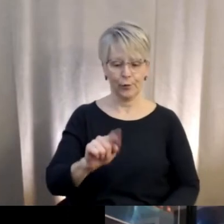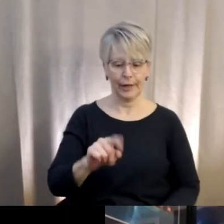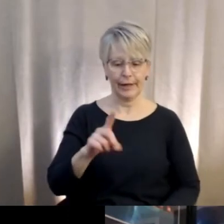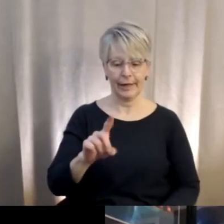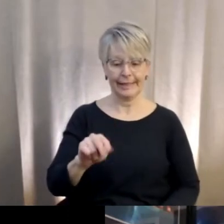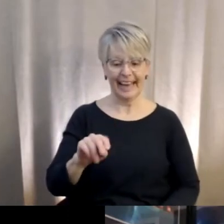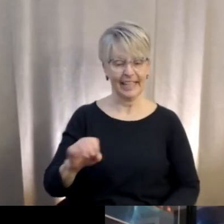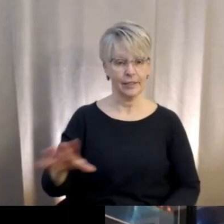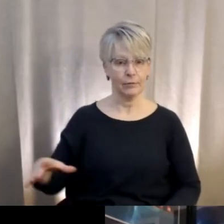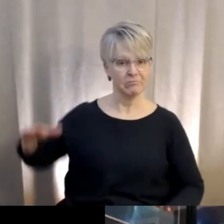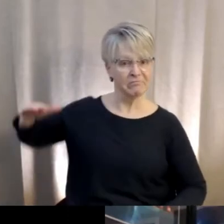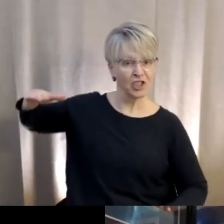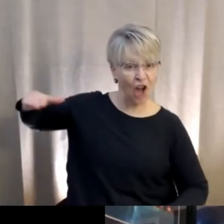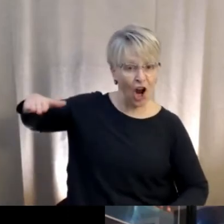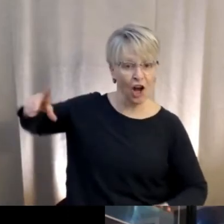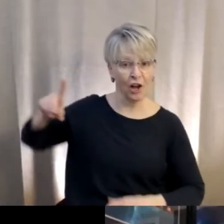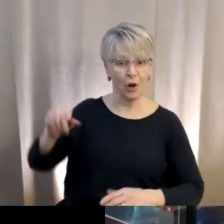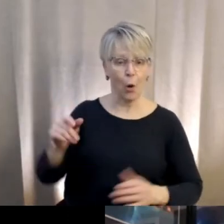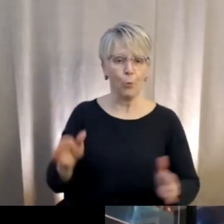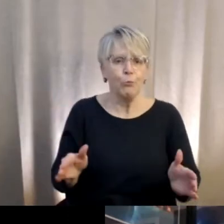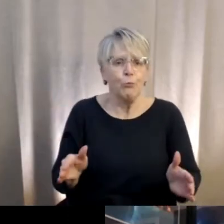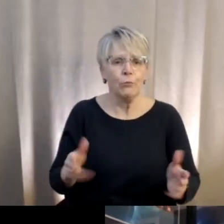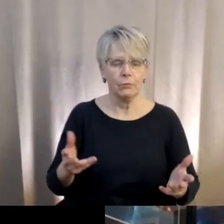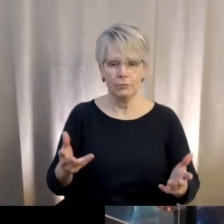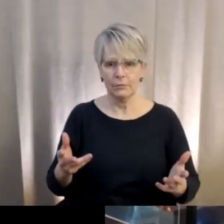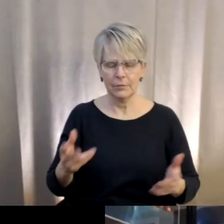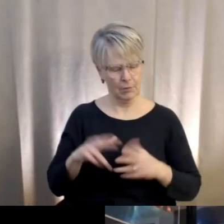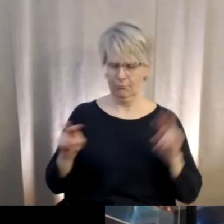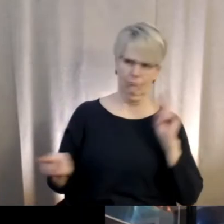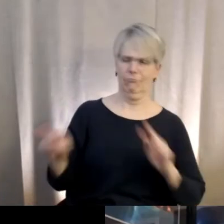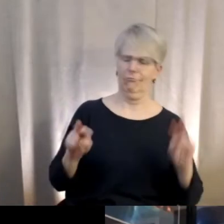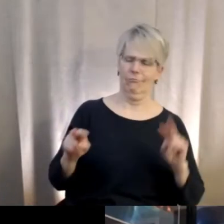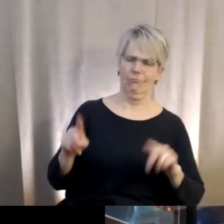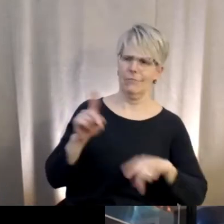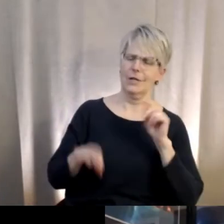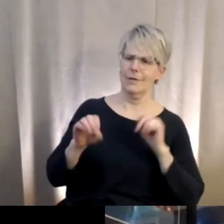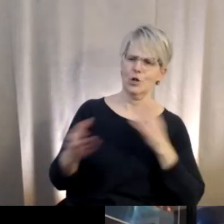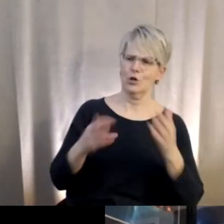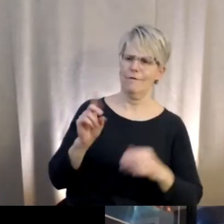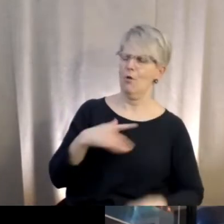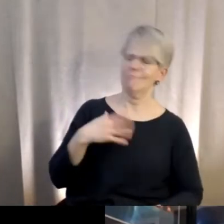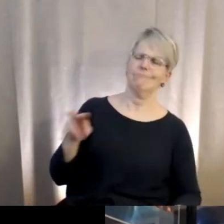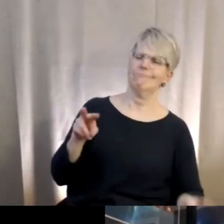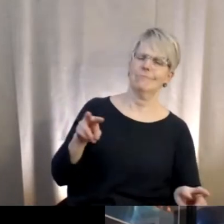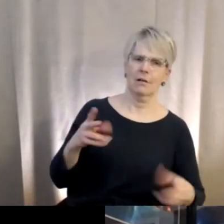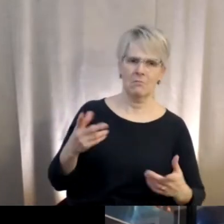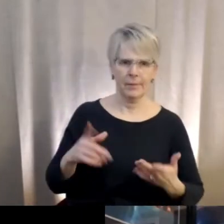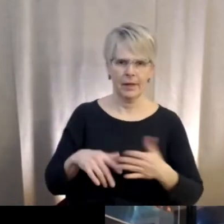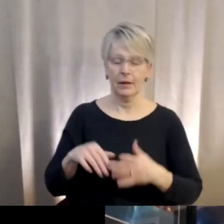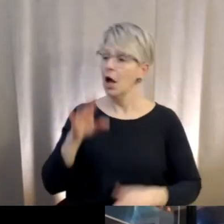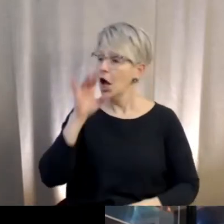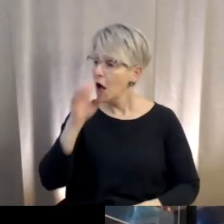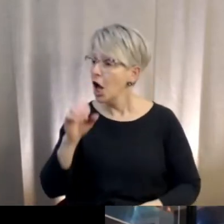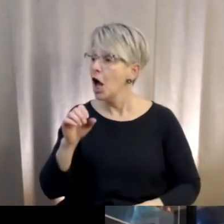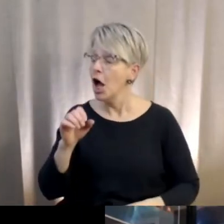are just different than your expectations were, or potentially like, oh, that's an interesting, you know, service dog, I